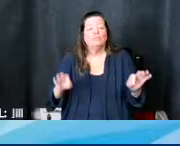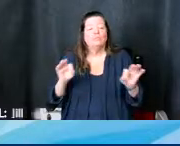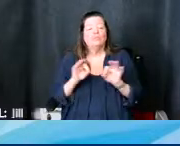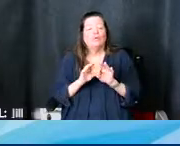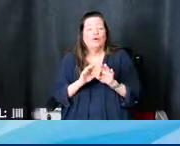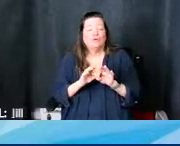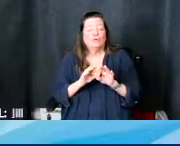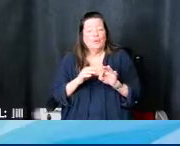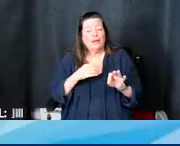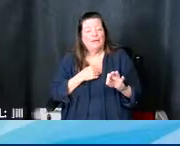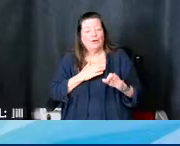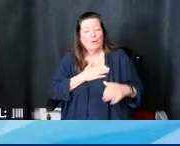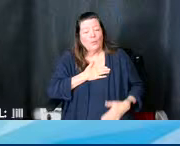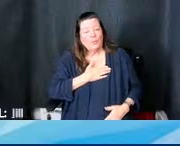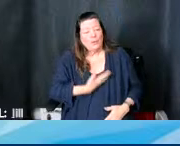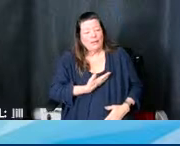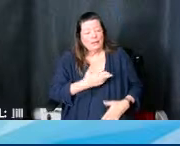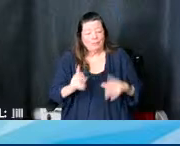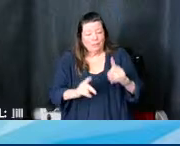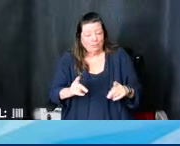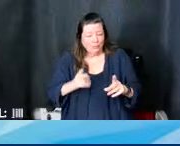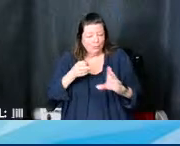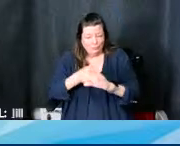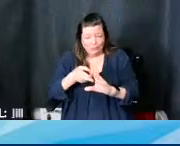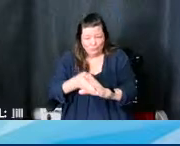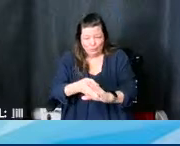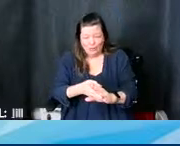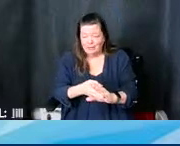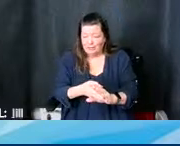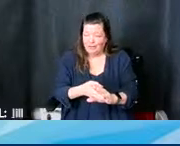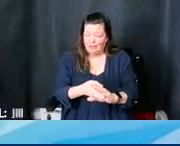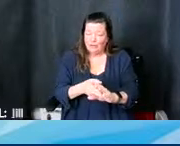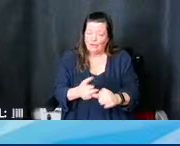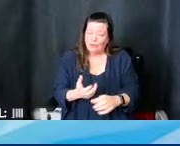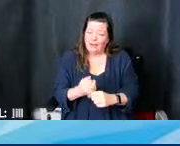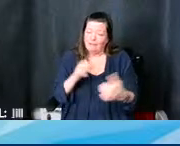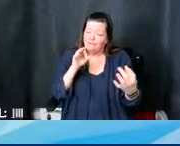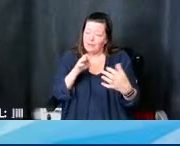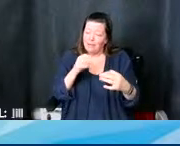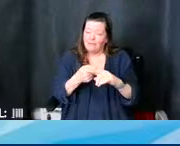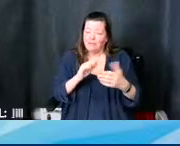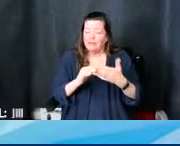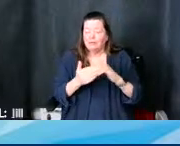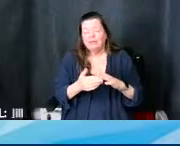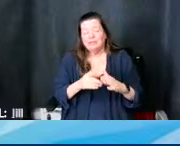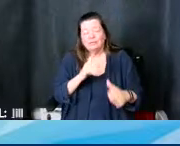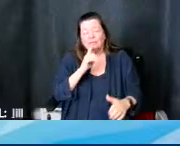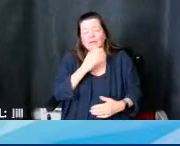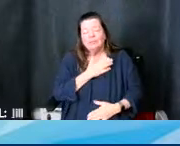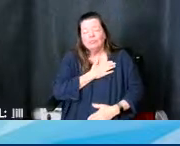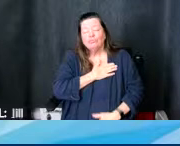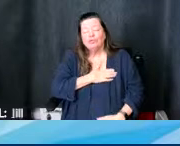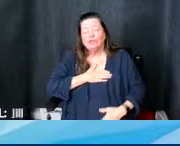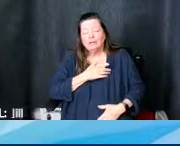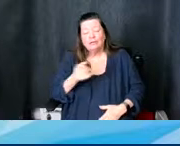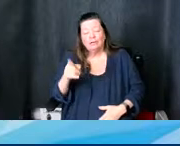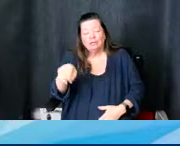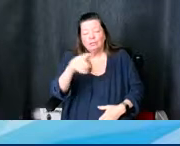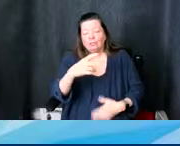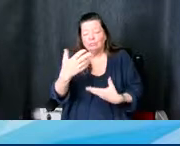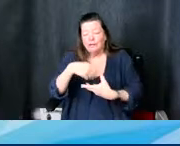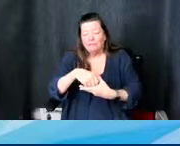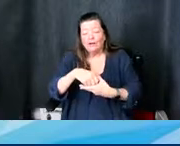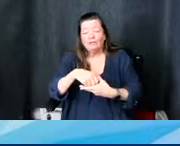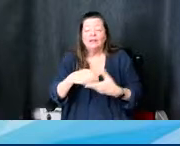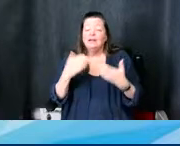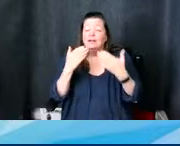willing participants for us to be able to get recommendations from the community. So thank you very much for participating. Great. Thank you